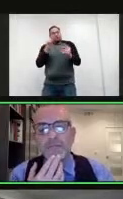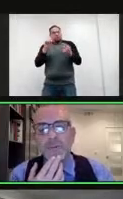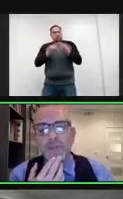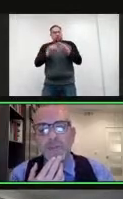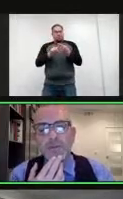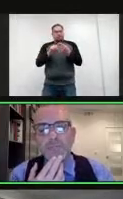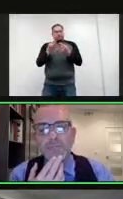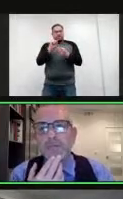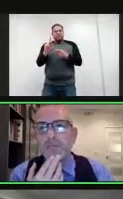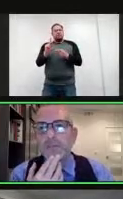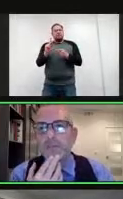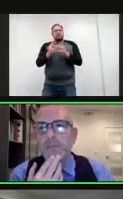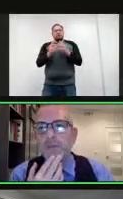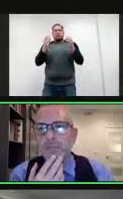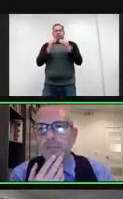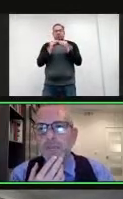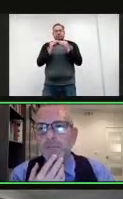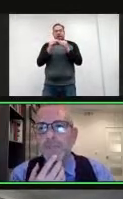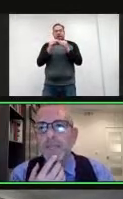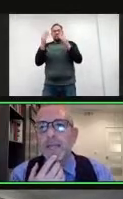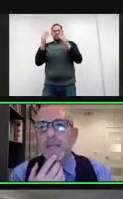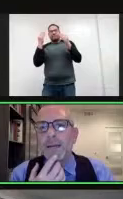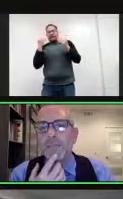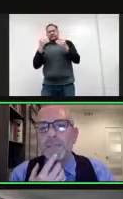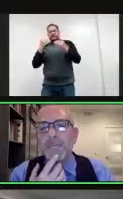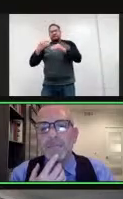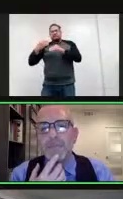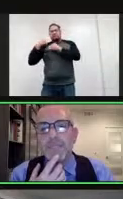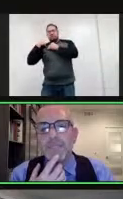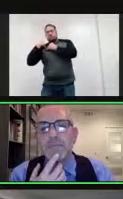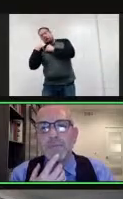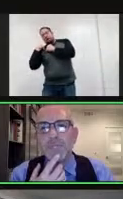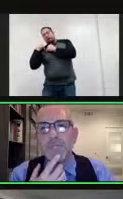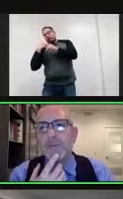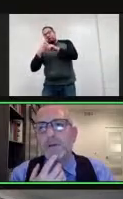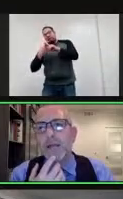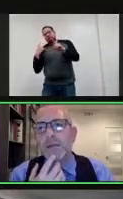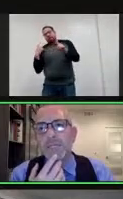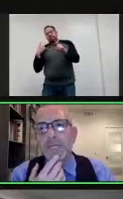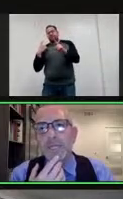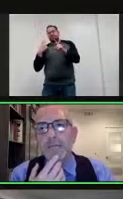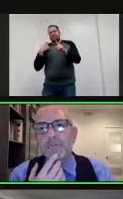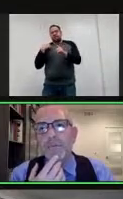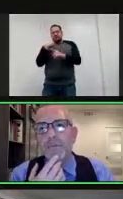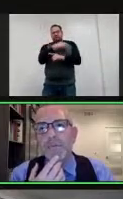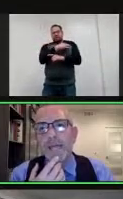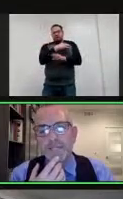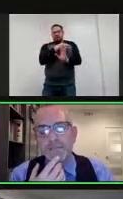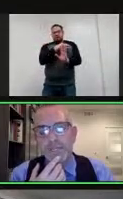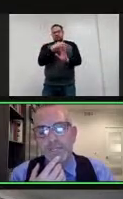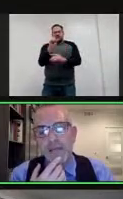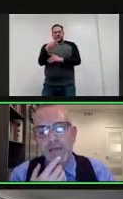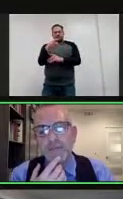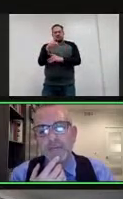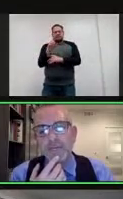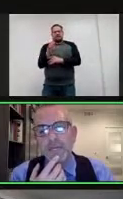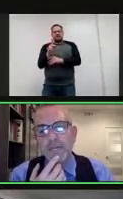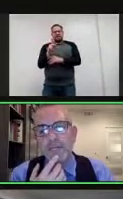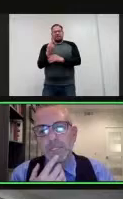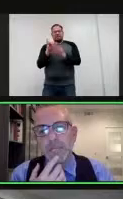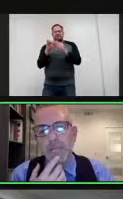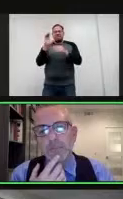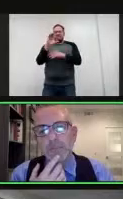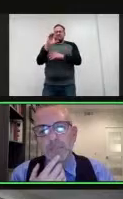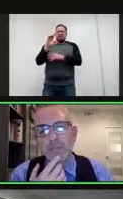expected from educators today than there used to be. The PD piece in particular, I would say, came from classified staff and a need